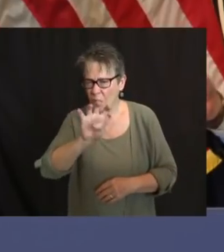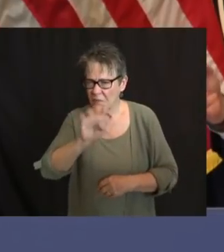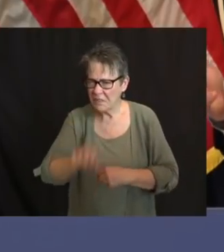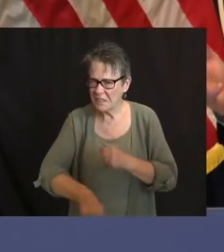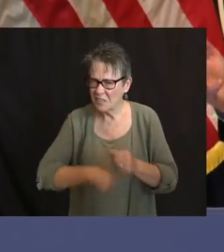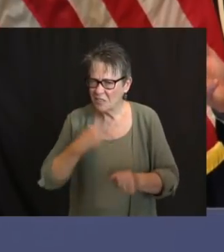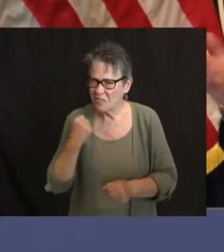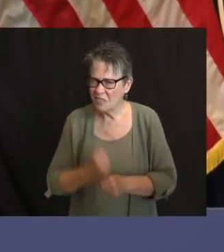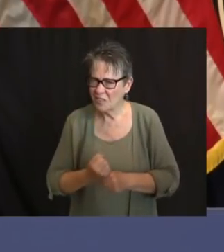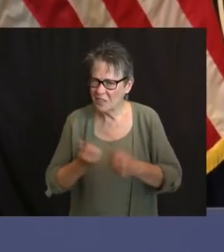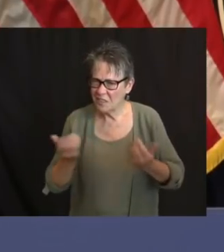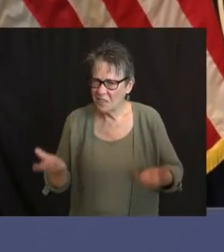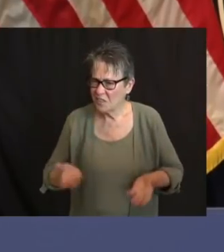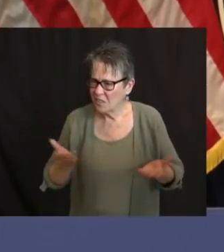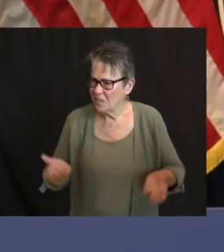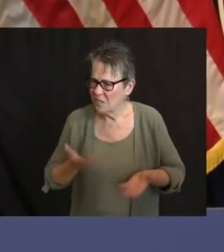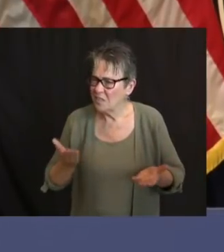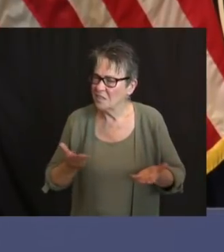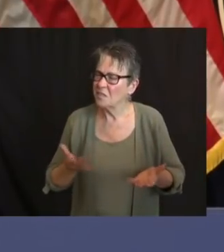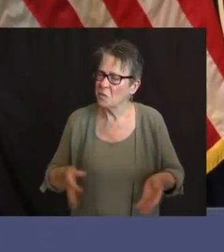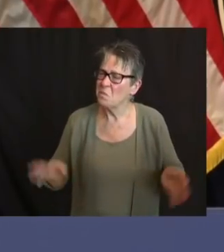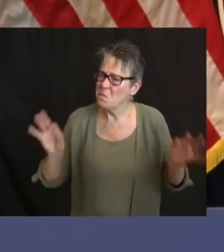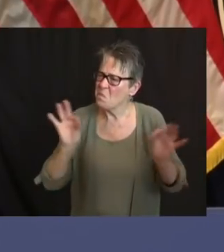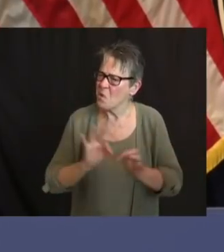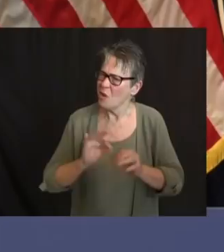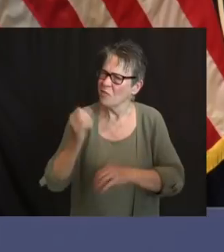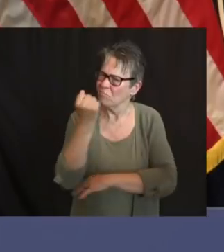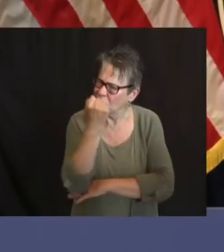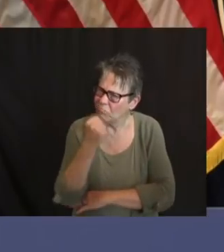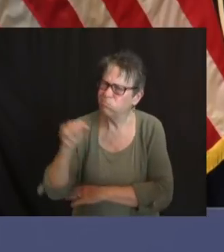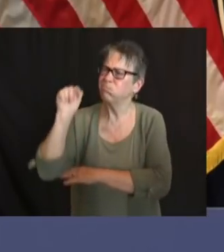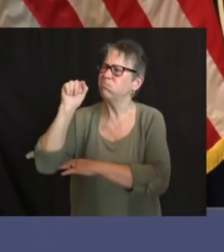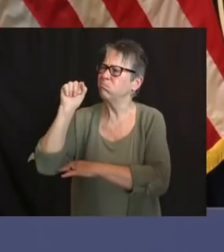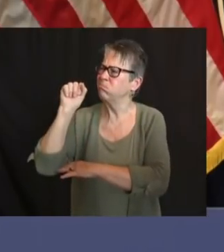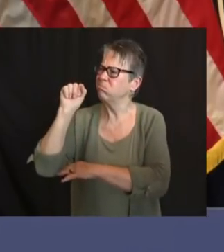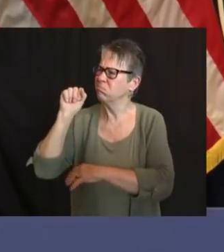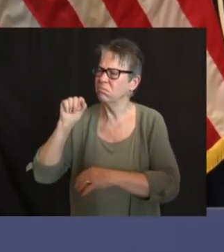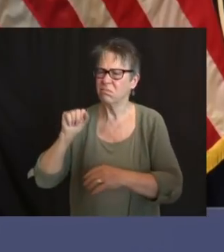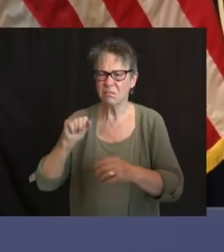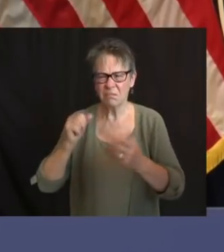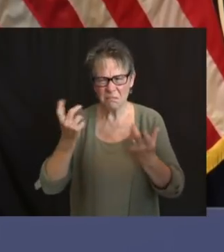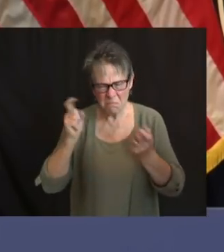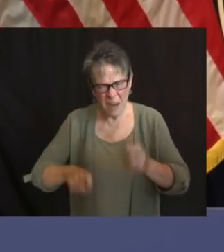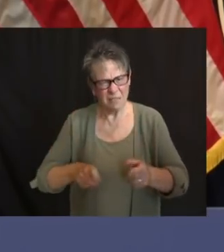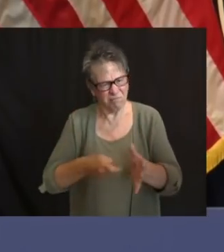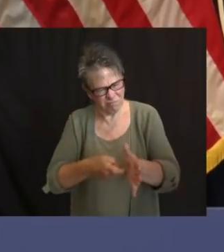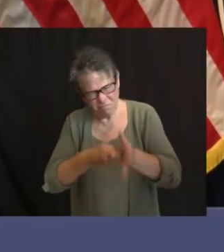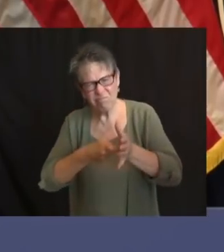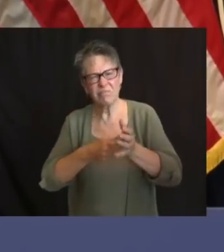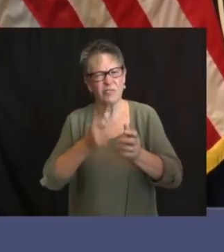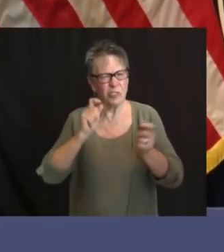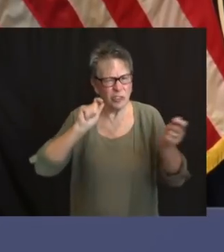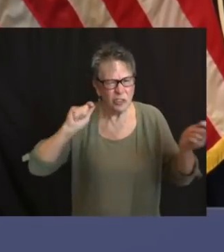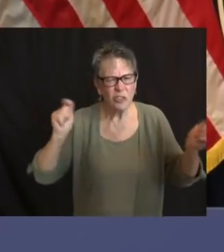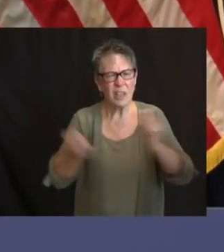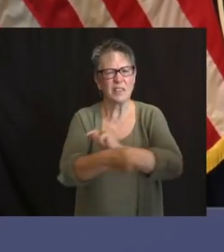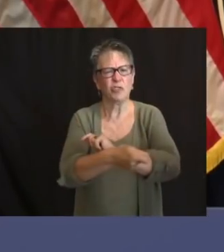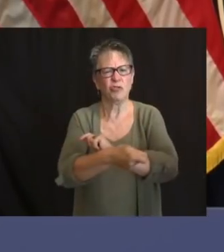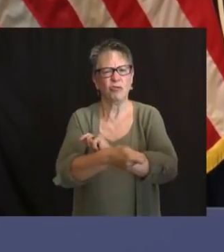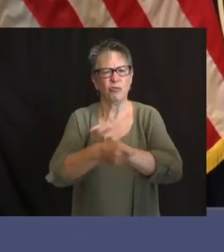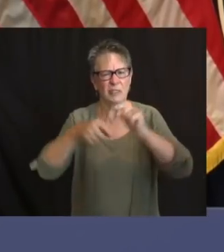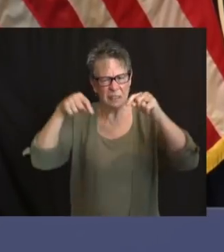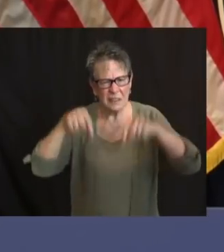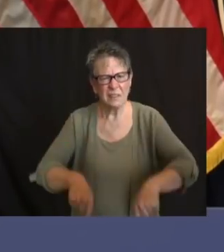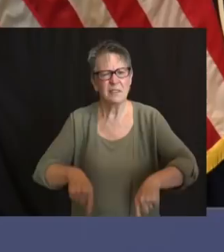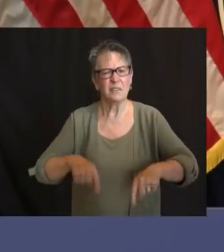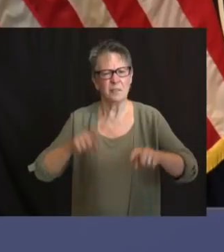Get tested. We just did this morning. There's some things that go with that. Keep the social distancing, which is hard in some of these. Again,